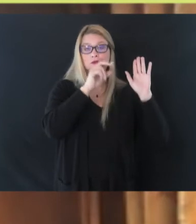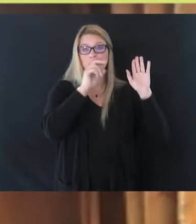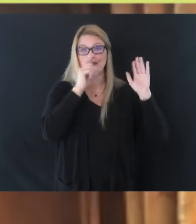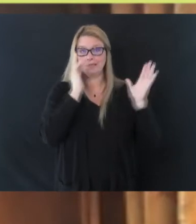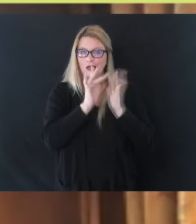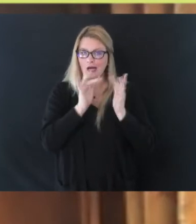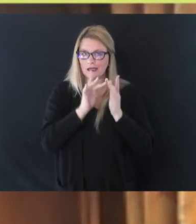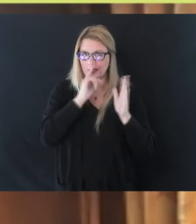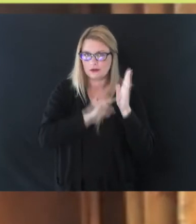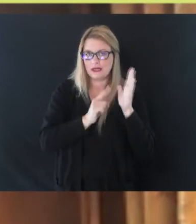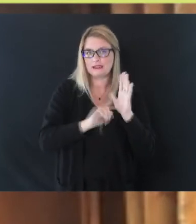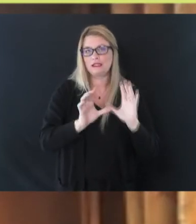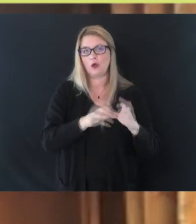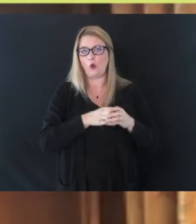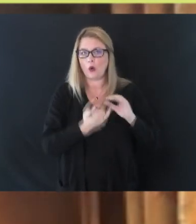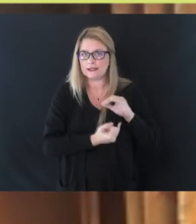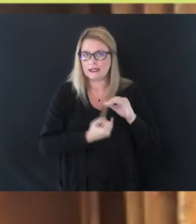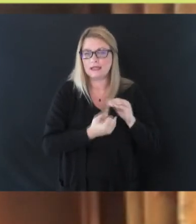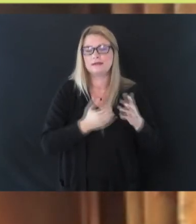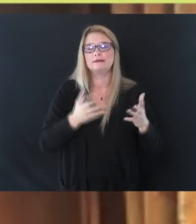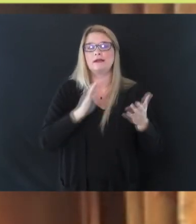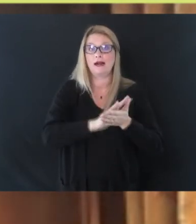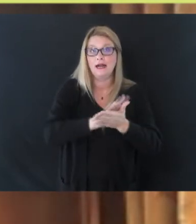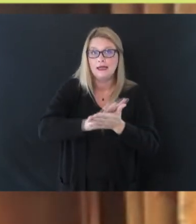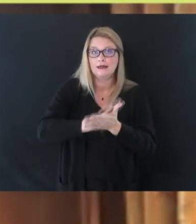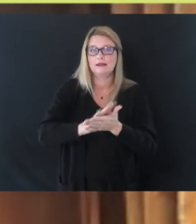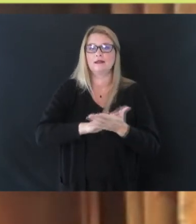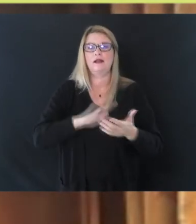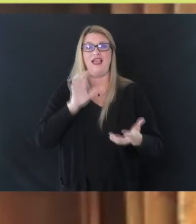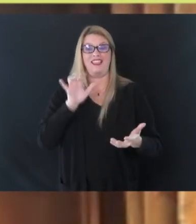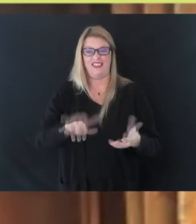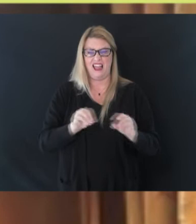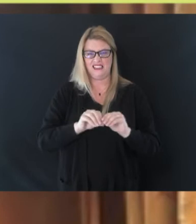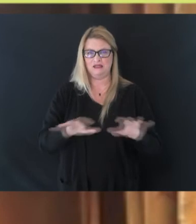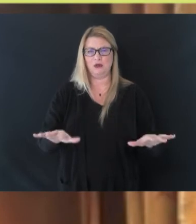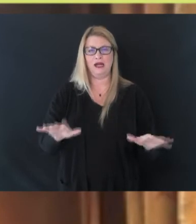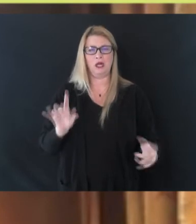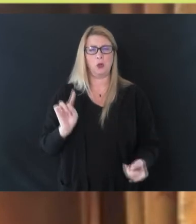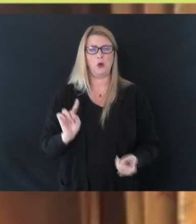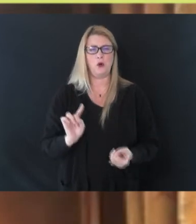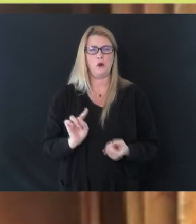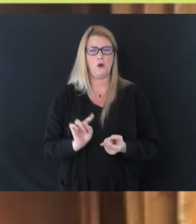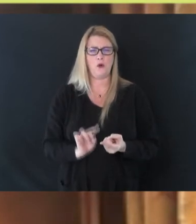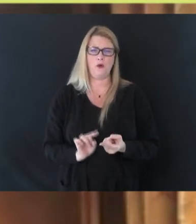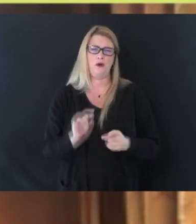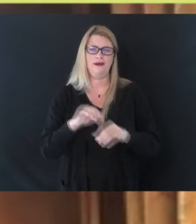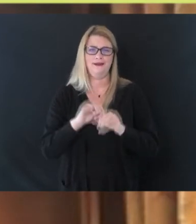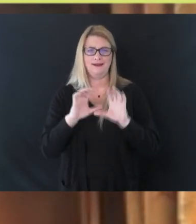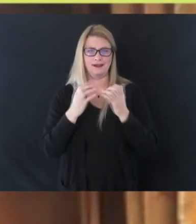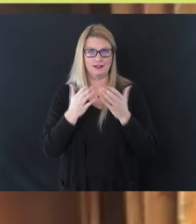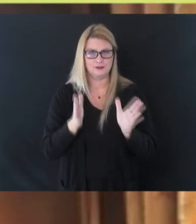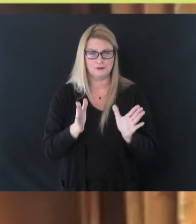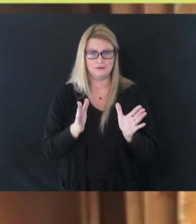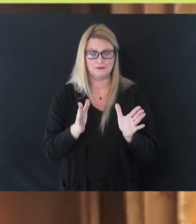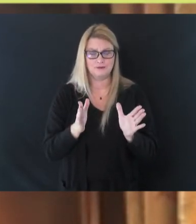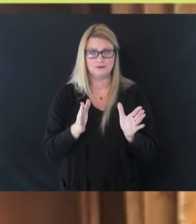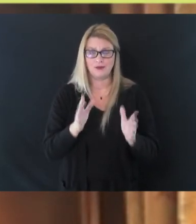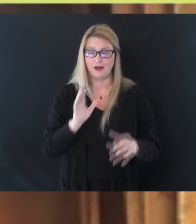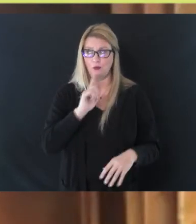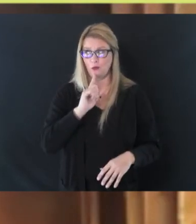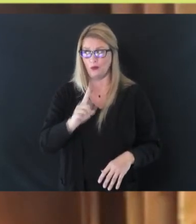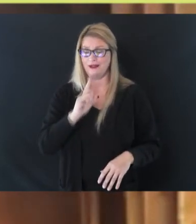tracing, quarantining, cleaning, that the rate of spread is very, very low in the classroom. And in fact, in the classroom setting